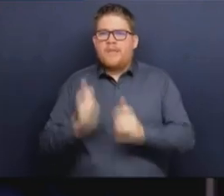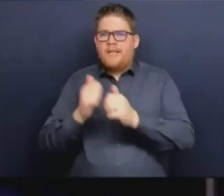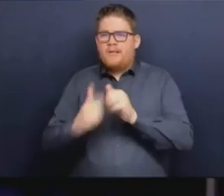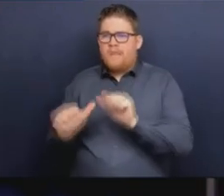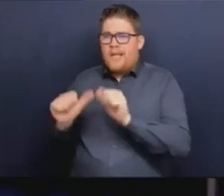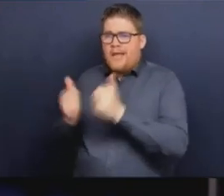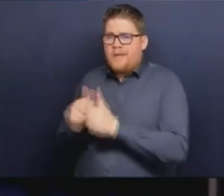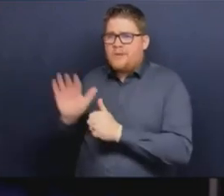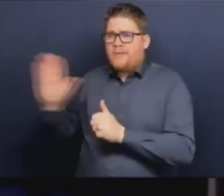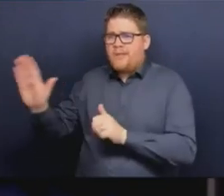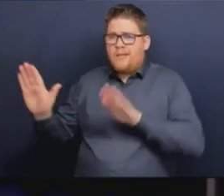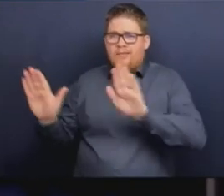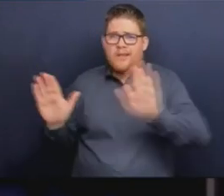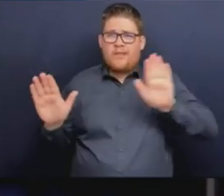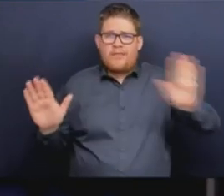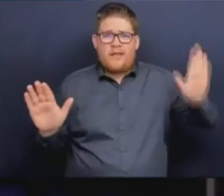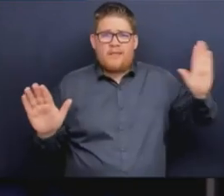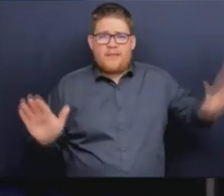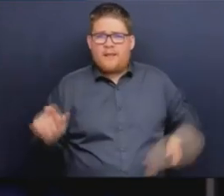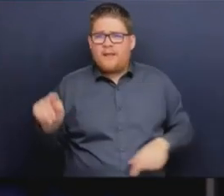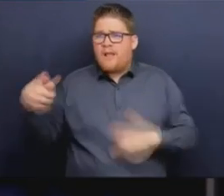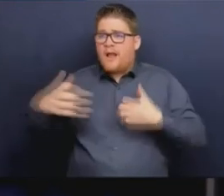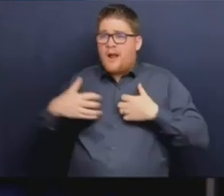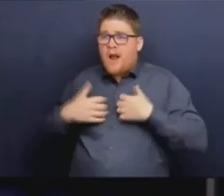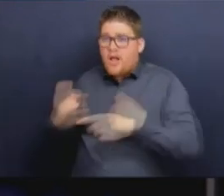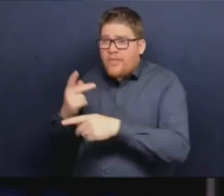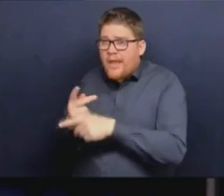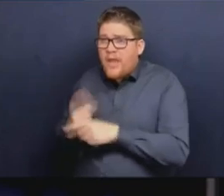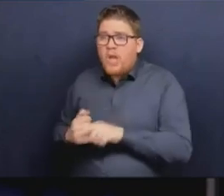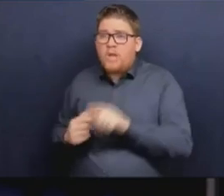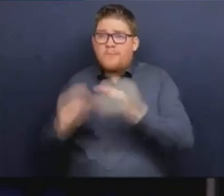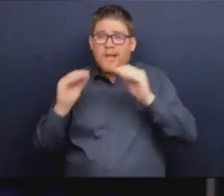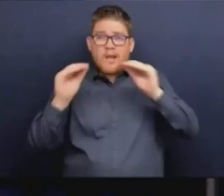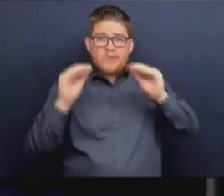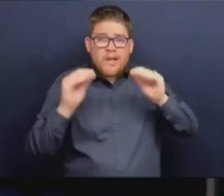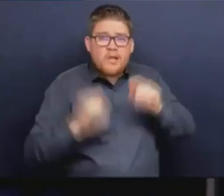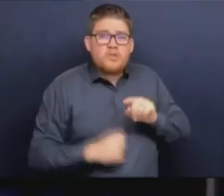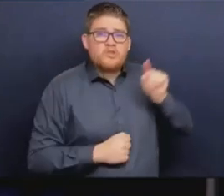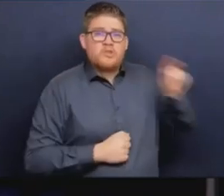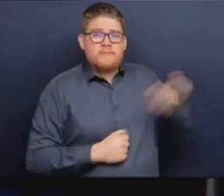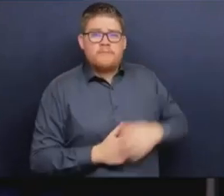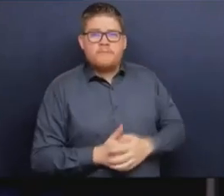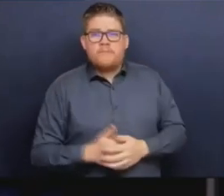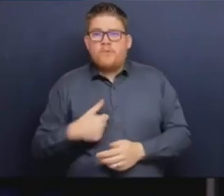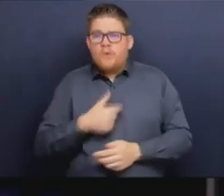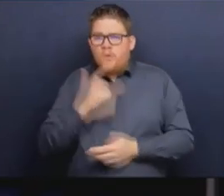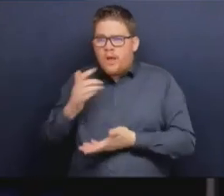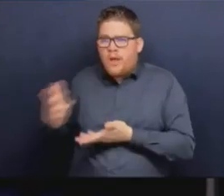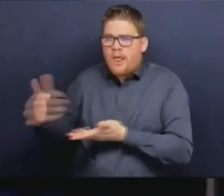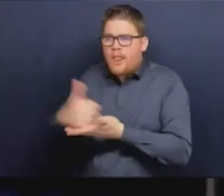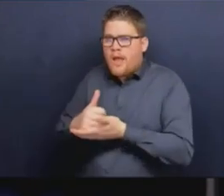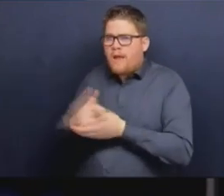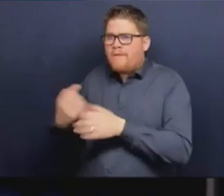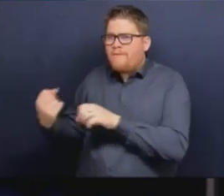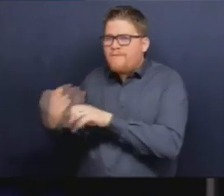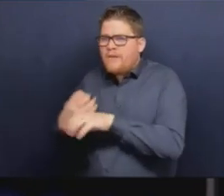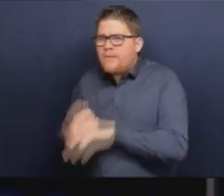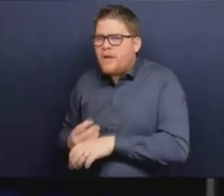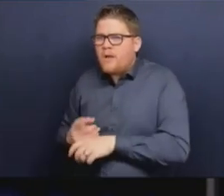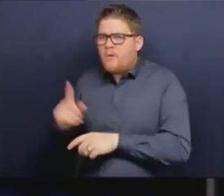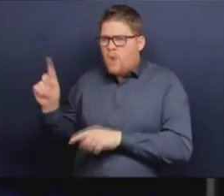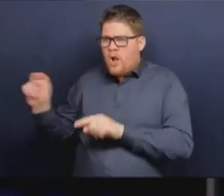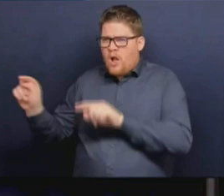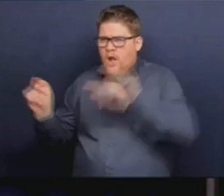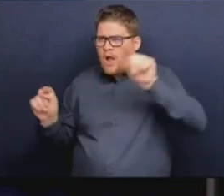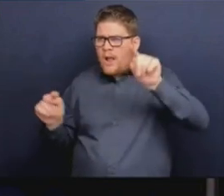health core agencies like healthcare or education, but we will take the feedback from the communities. What are the organizations? What are the key sectors they would like us to